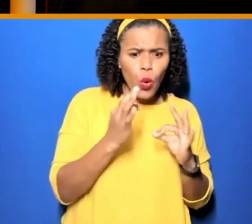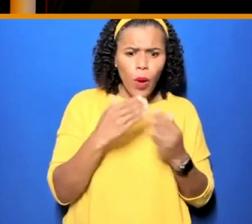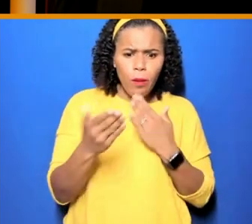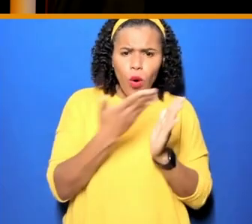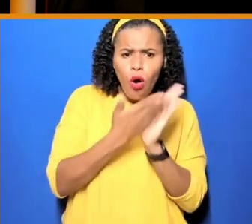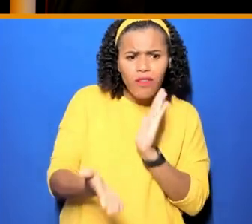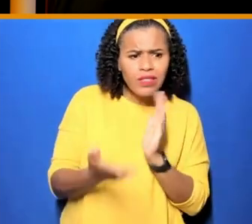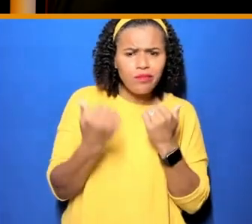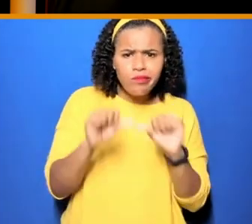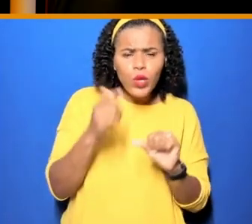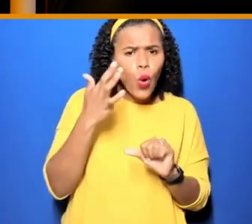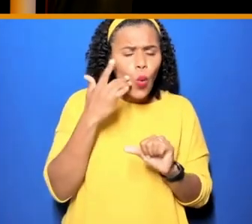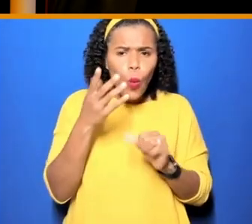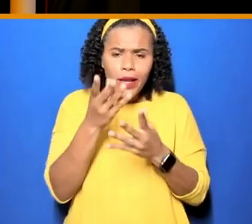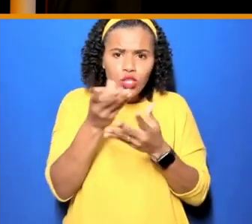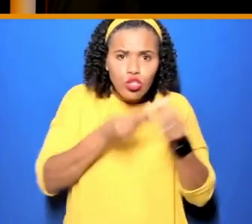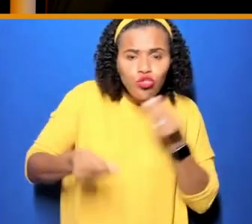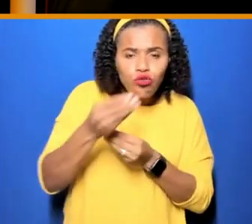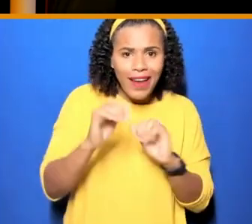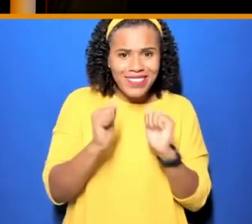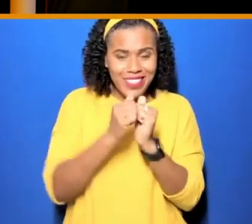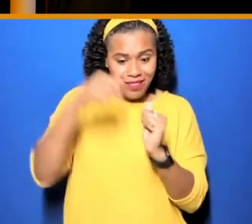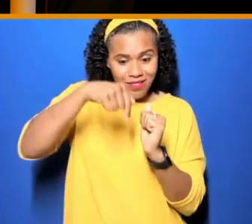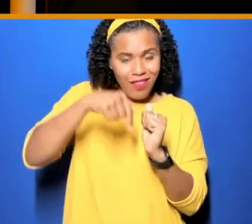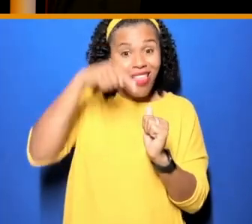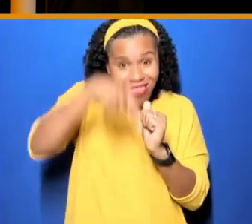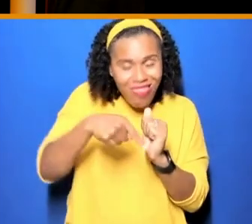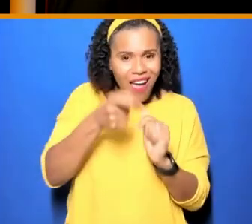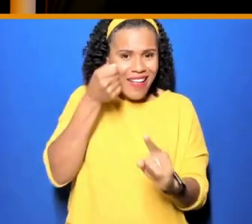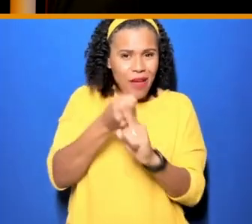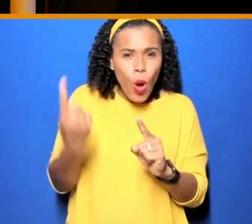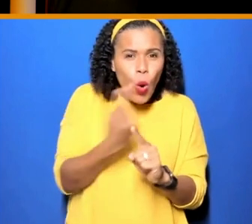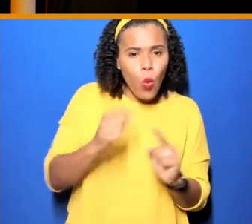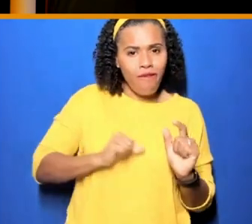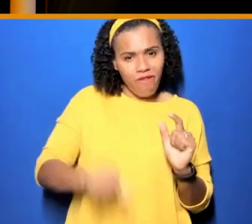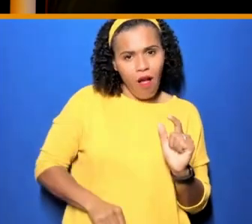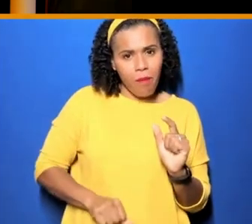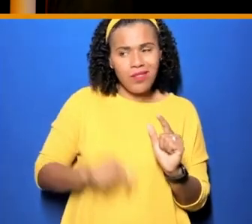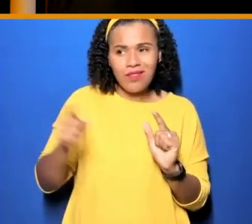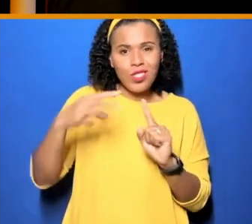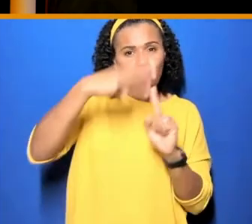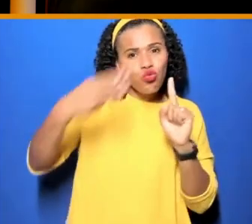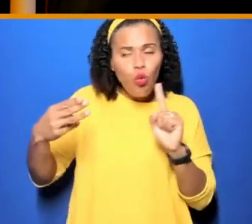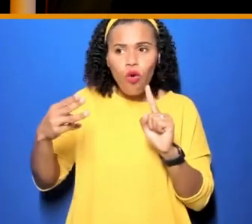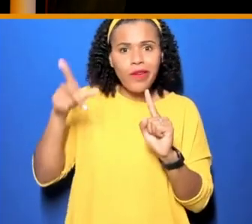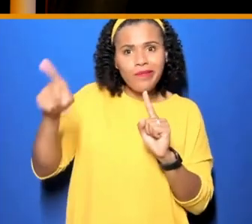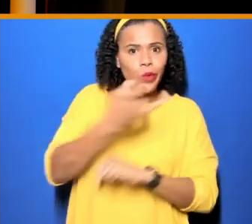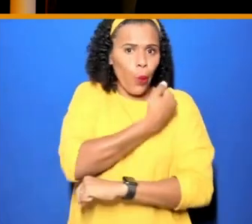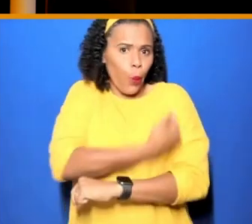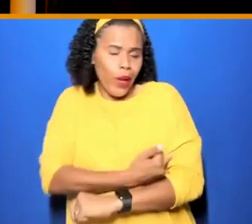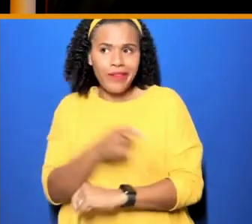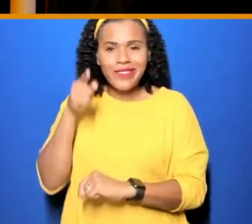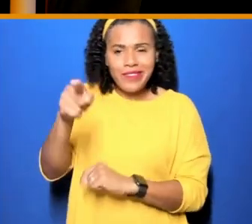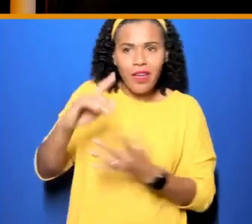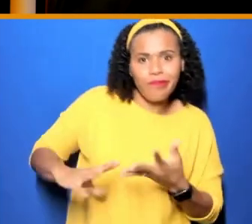comes to trade deals and their impact upon farmers. Because the Tories, from their position of weakness, have delivered a dreadful